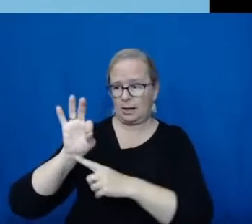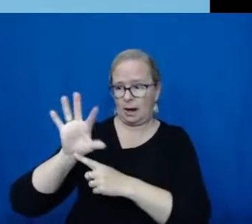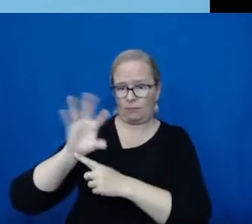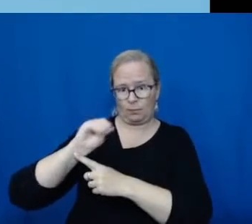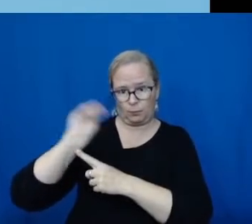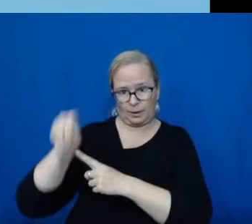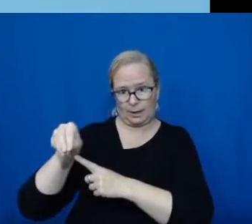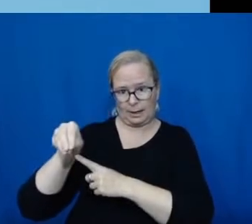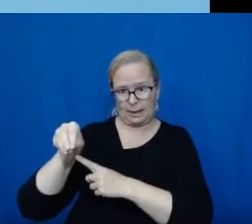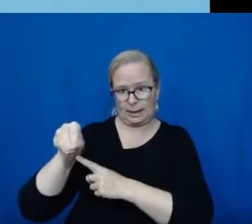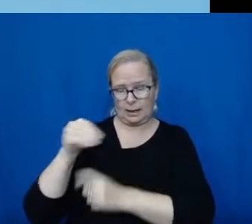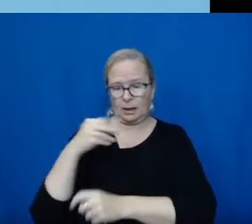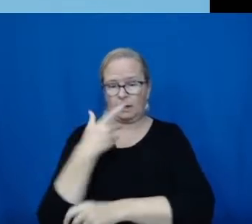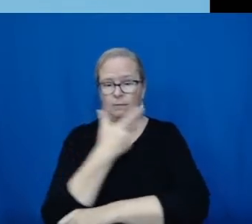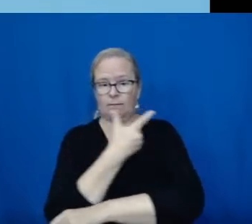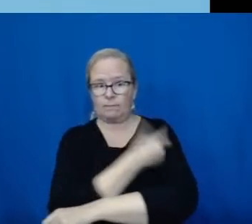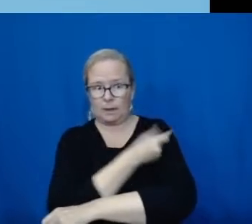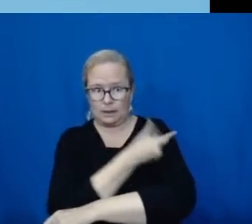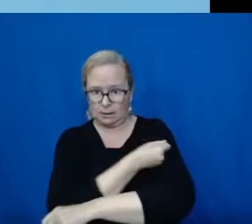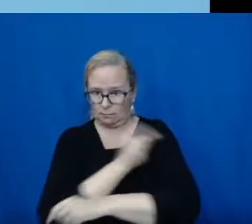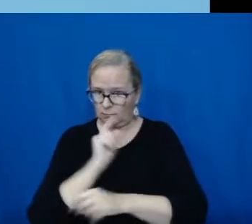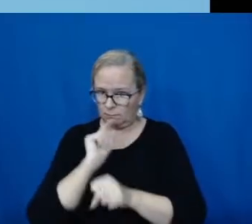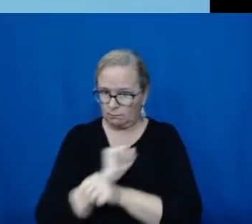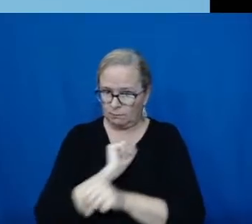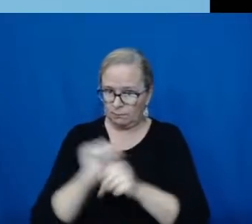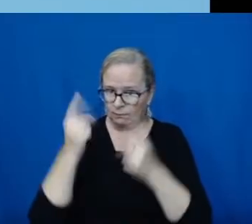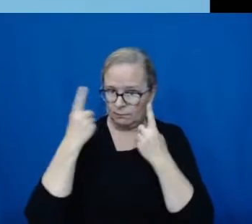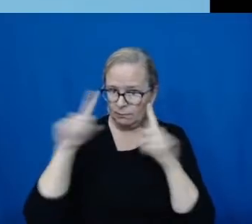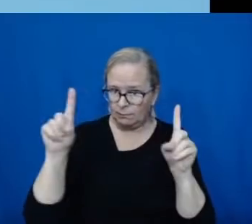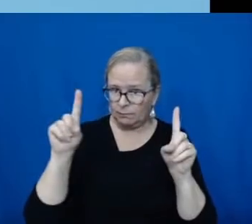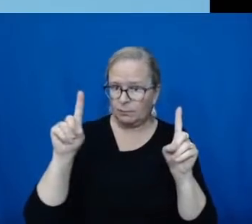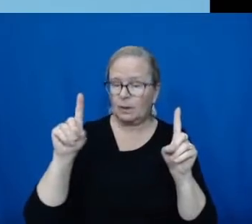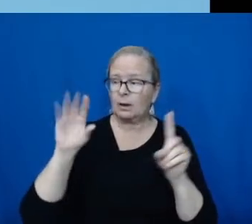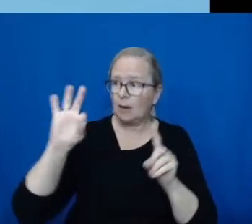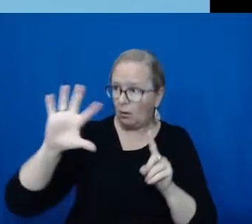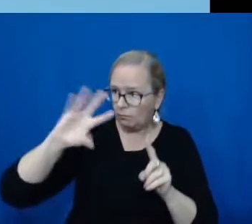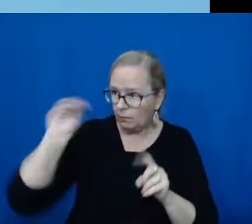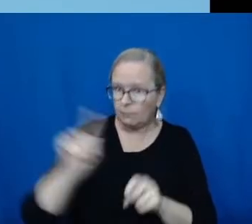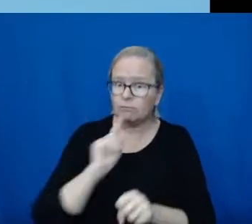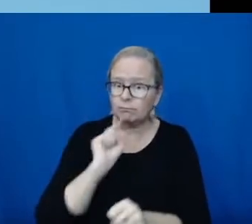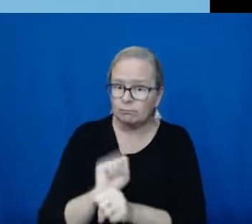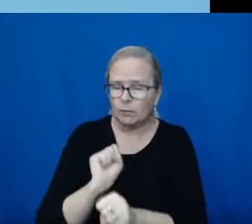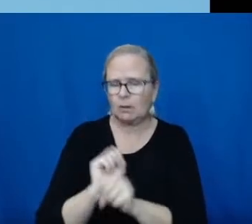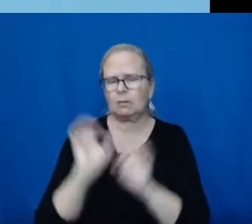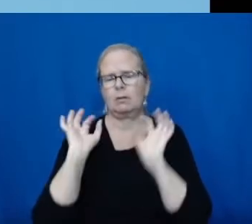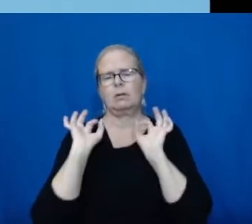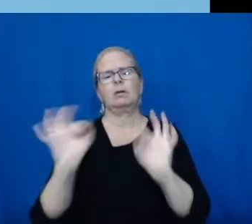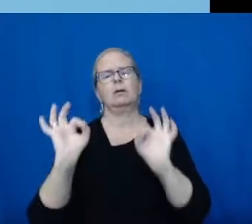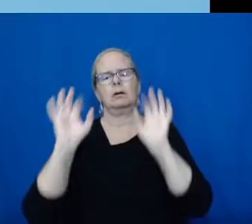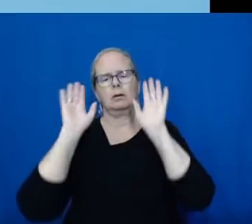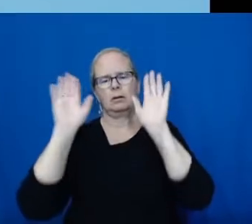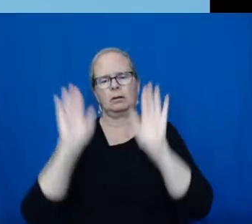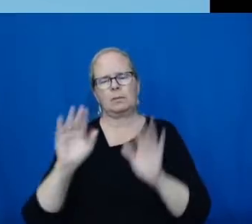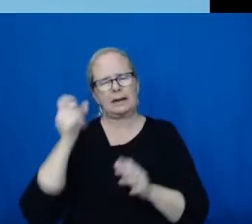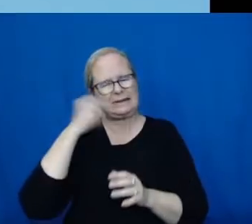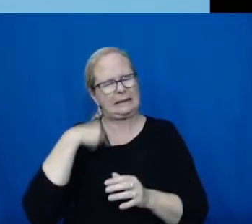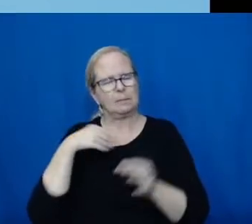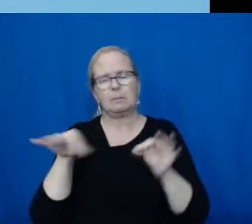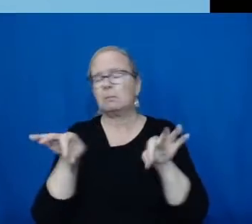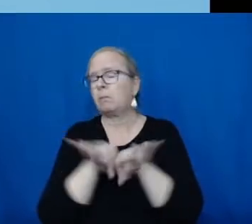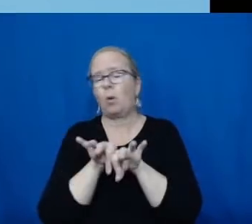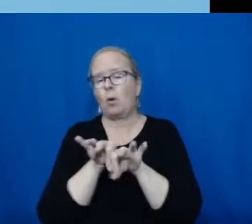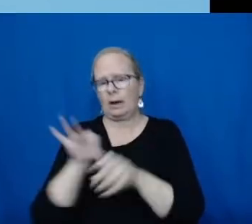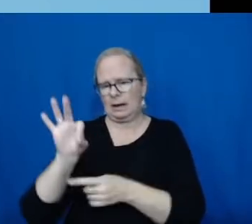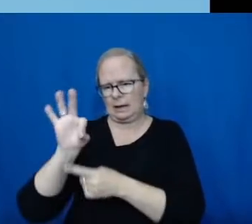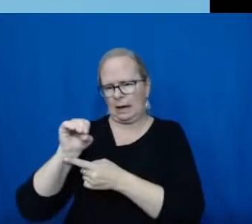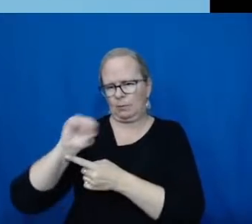the 90% of the whole total population fully vaccinated. We are not there yet, and then our R